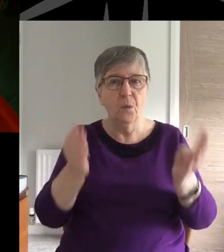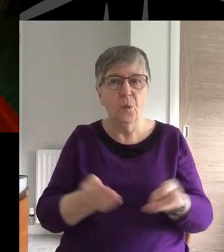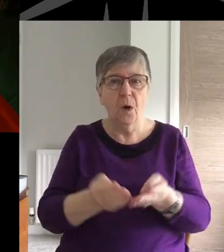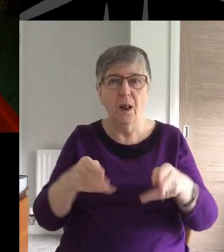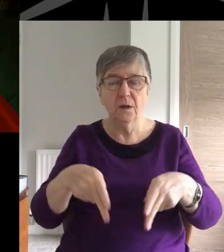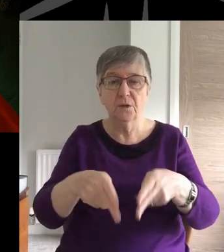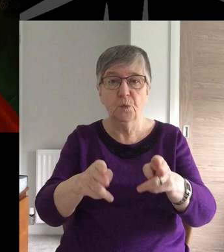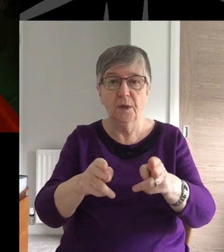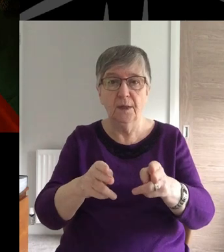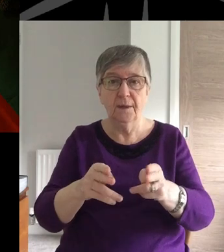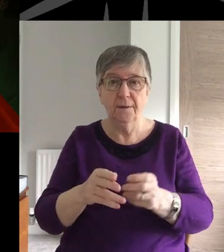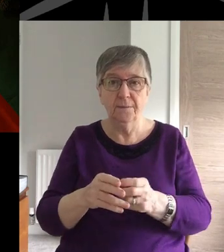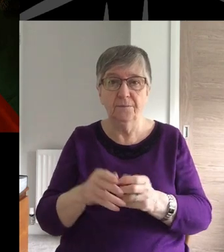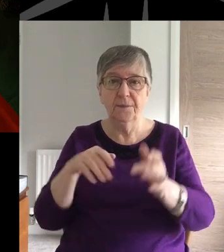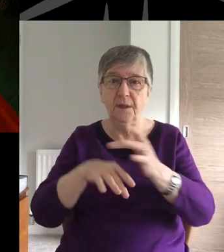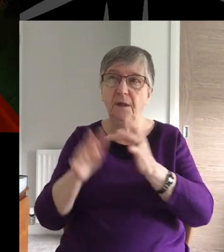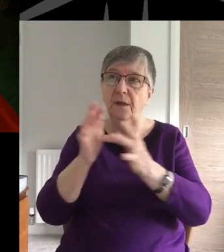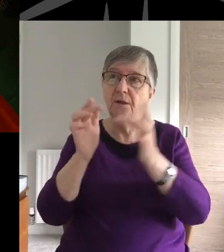overcome.